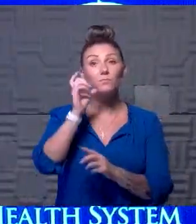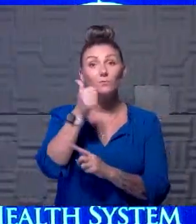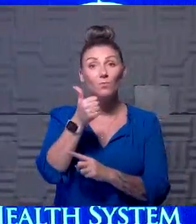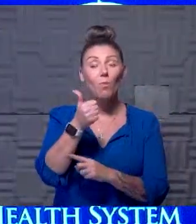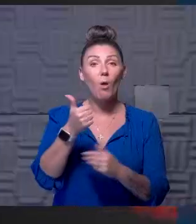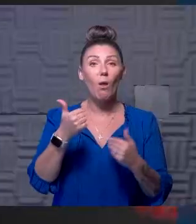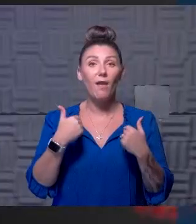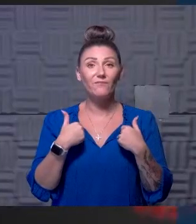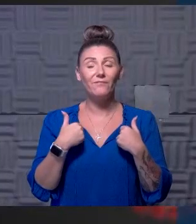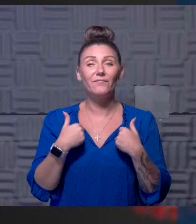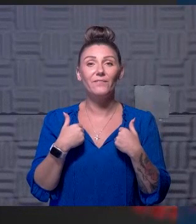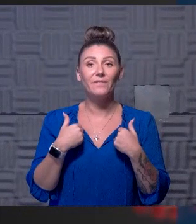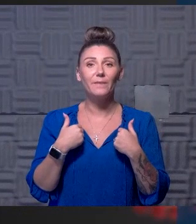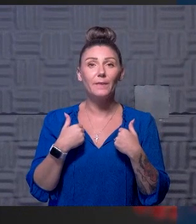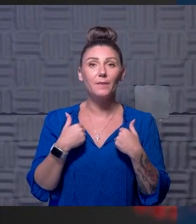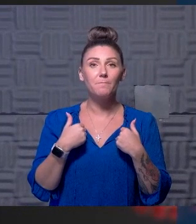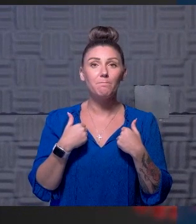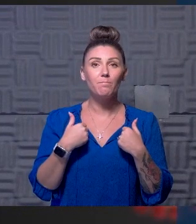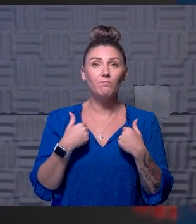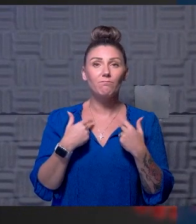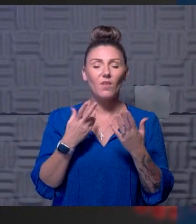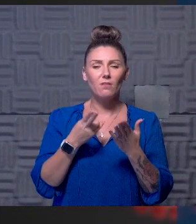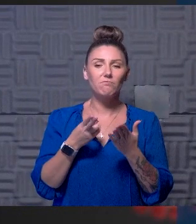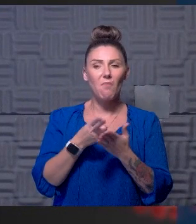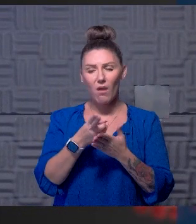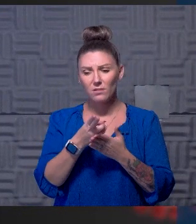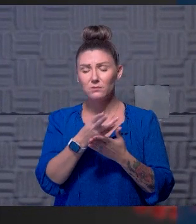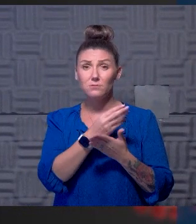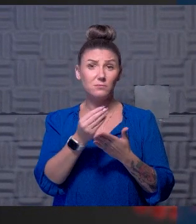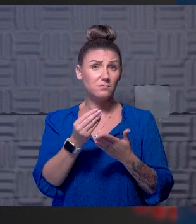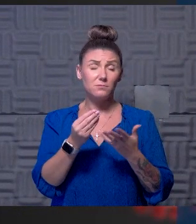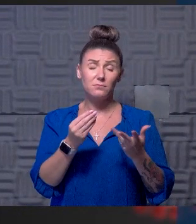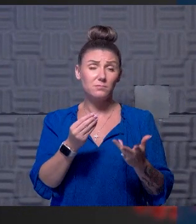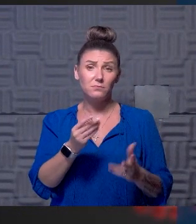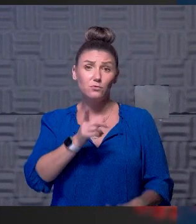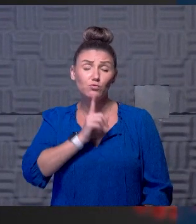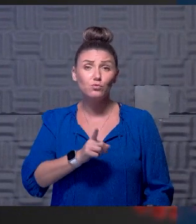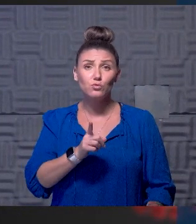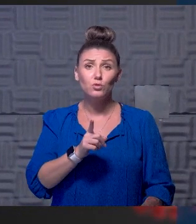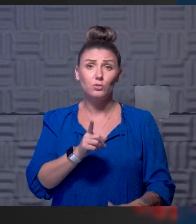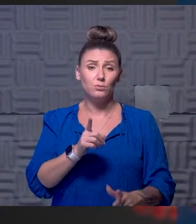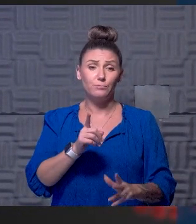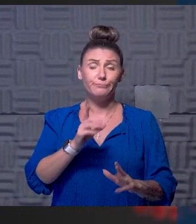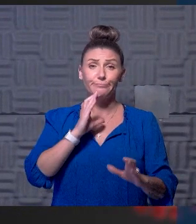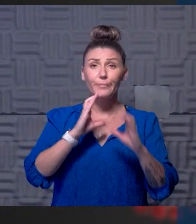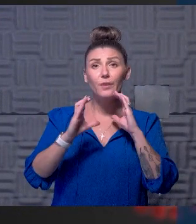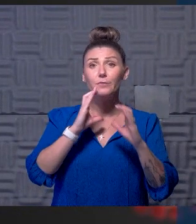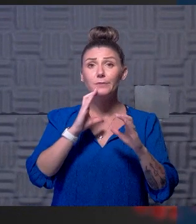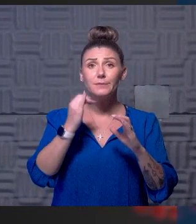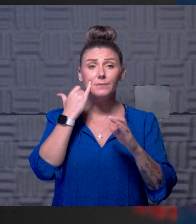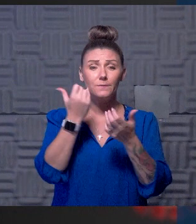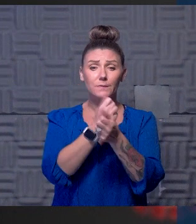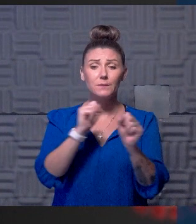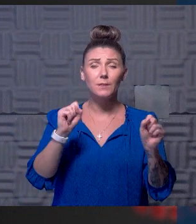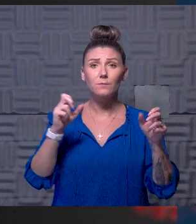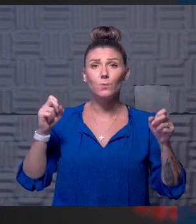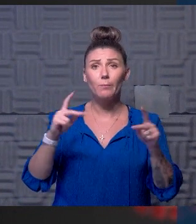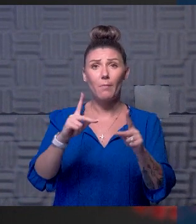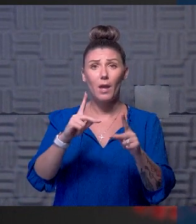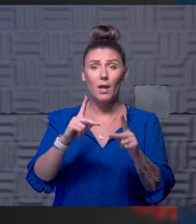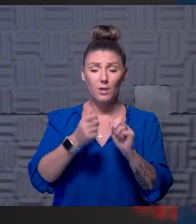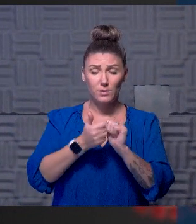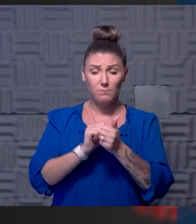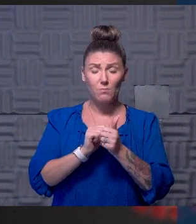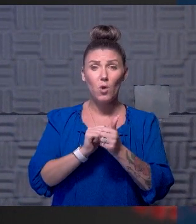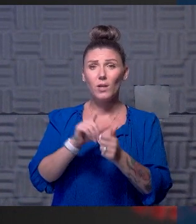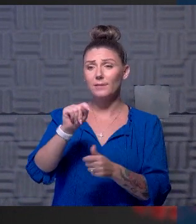tomorrow we're going to have an honest and forthright conversation around, is it safe to go back to sports? So we'll be joined by Dr.